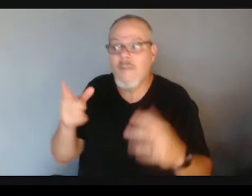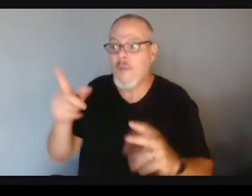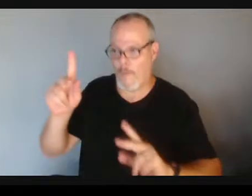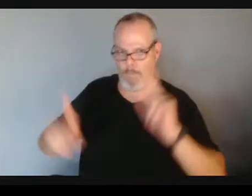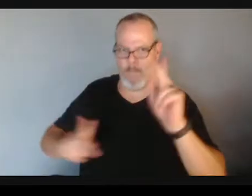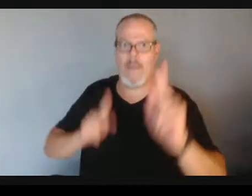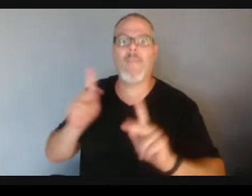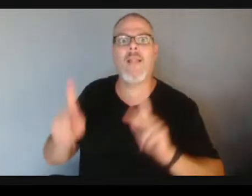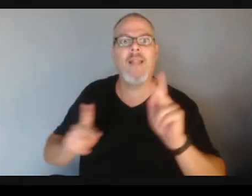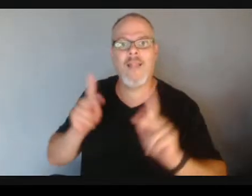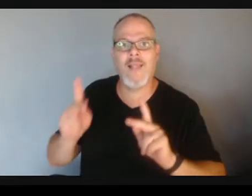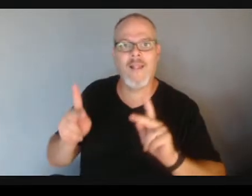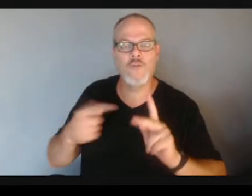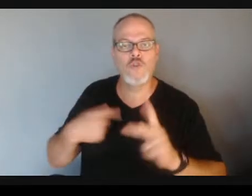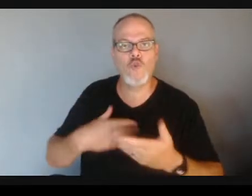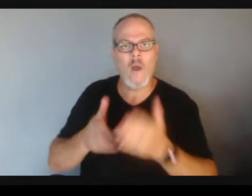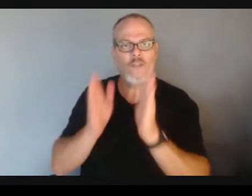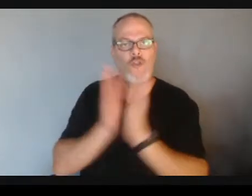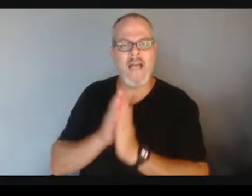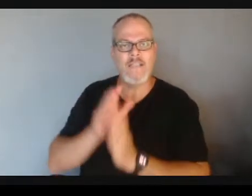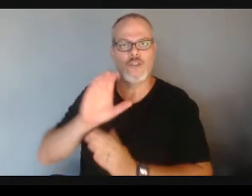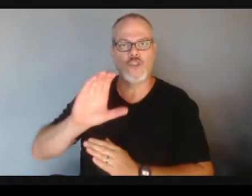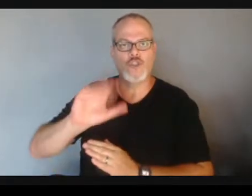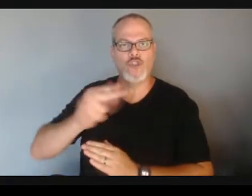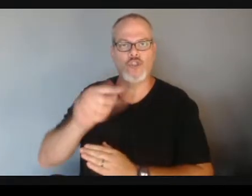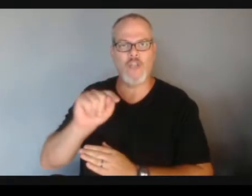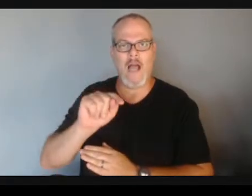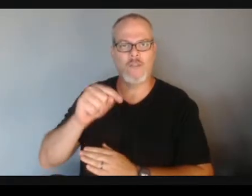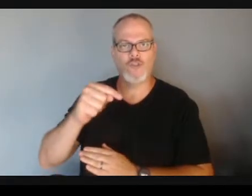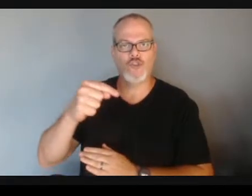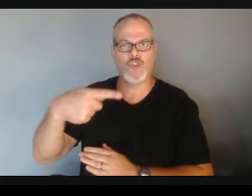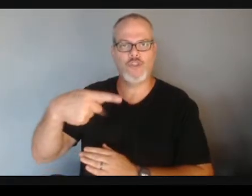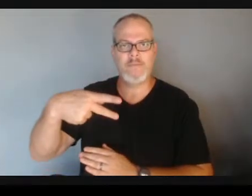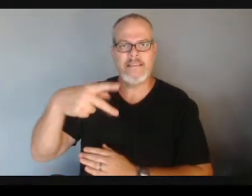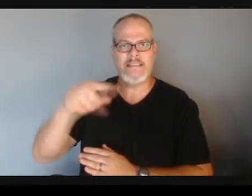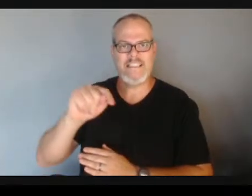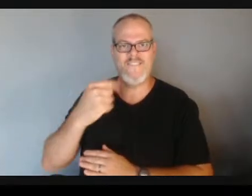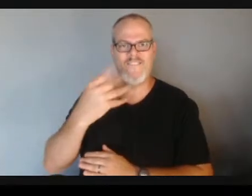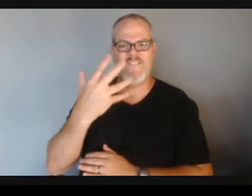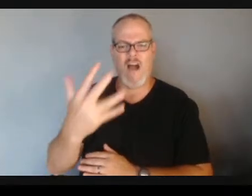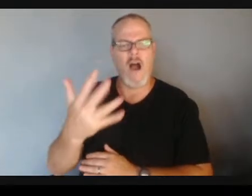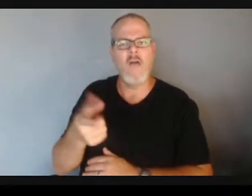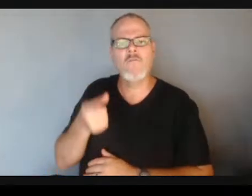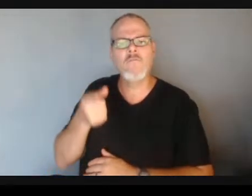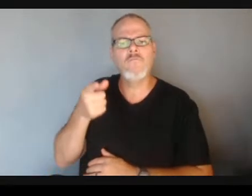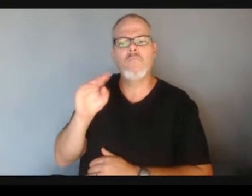asked ChatGPT 5, the new release of it, what is this map?